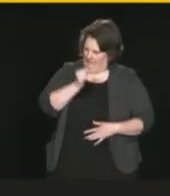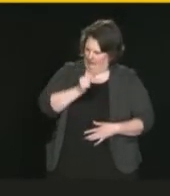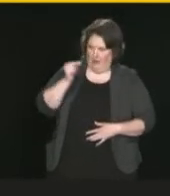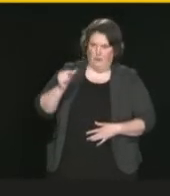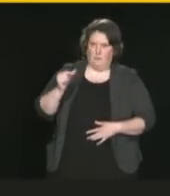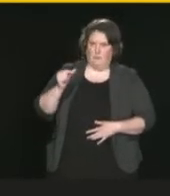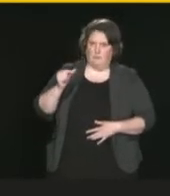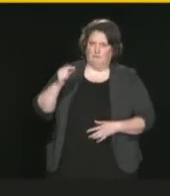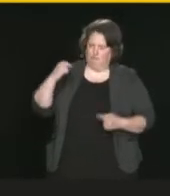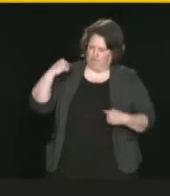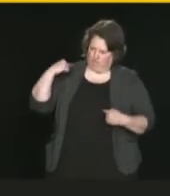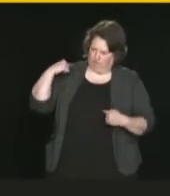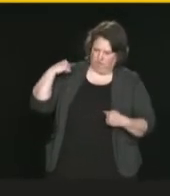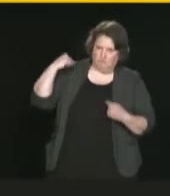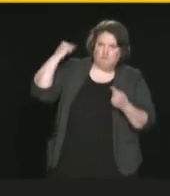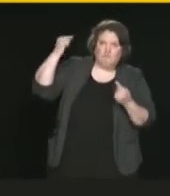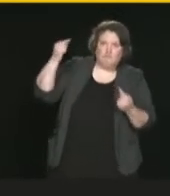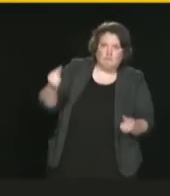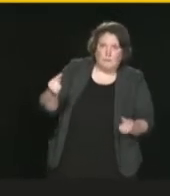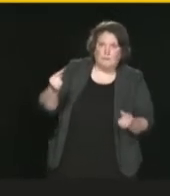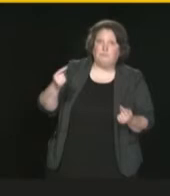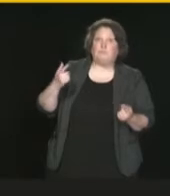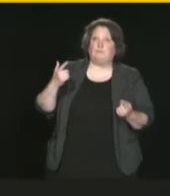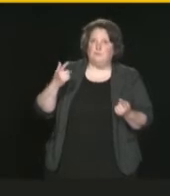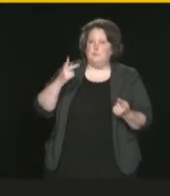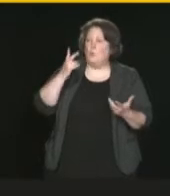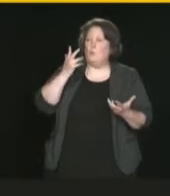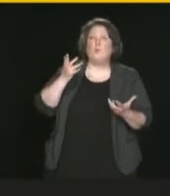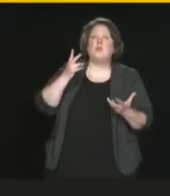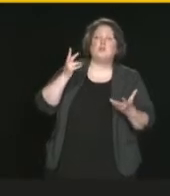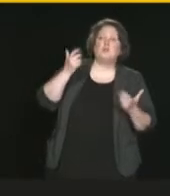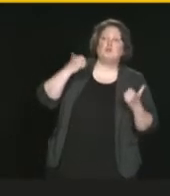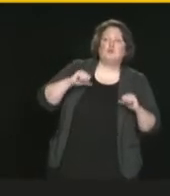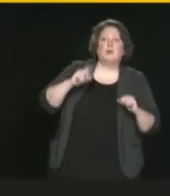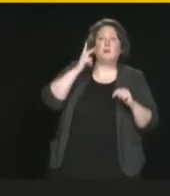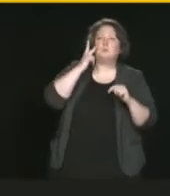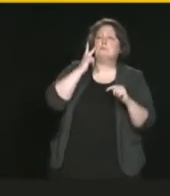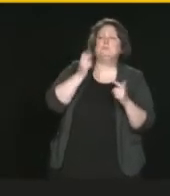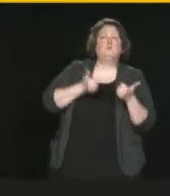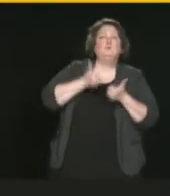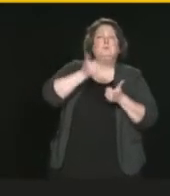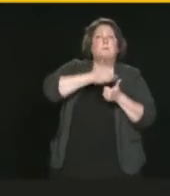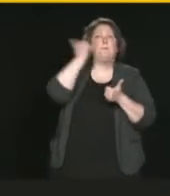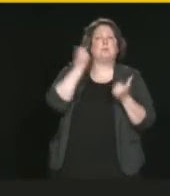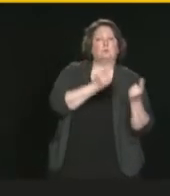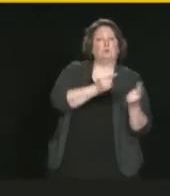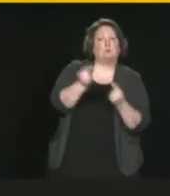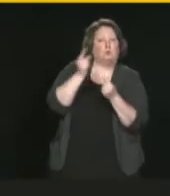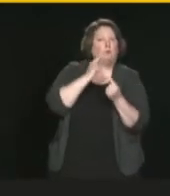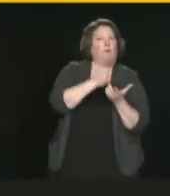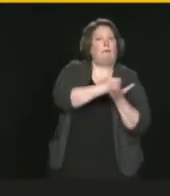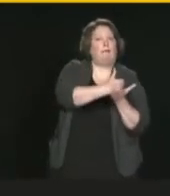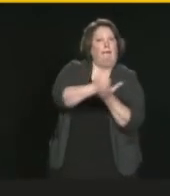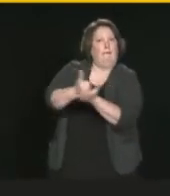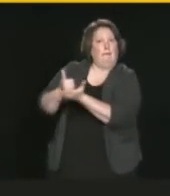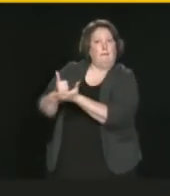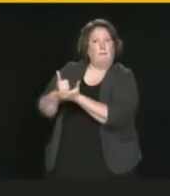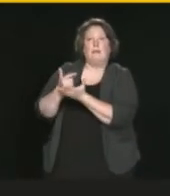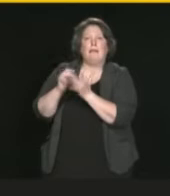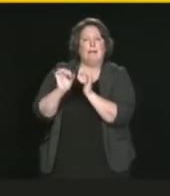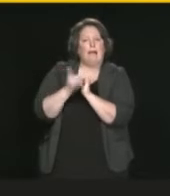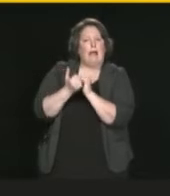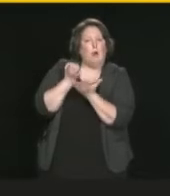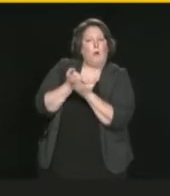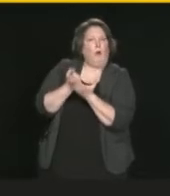at what the proper measures are to help people and what exactly we need to do to restart our